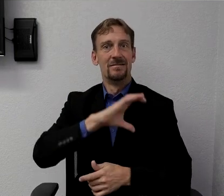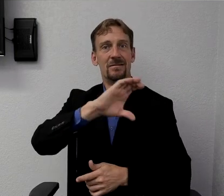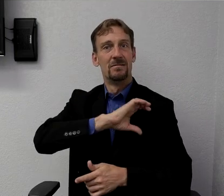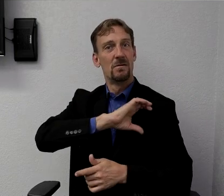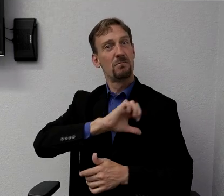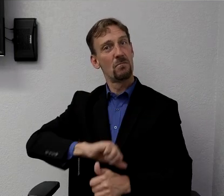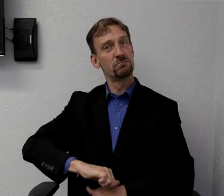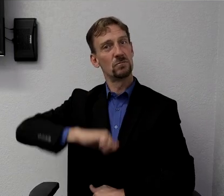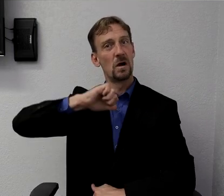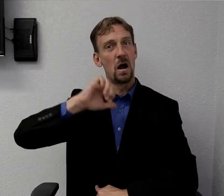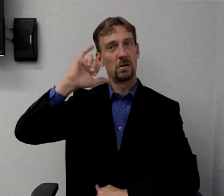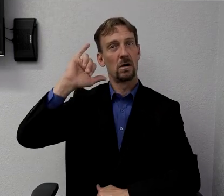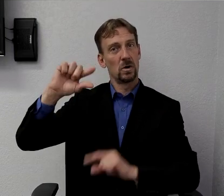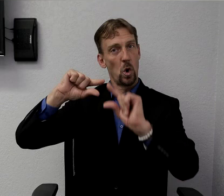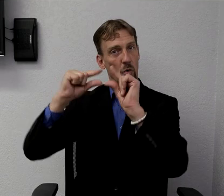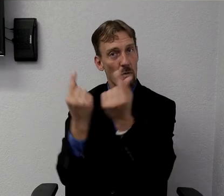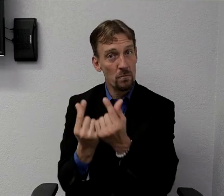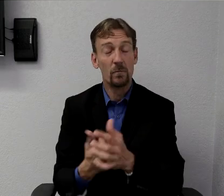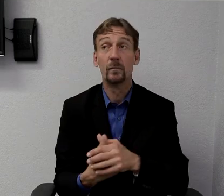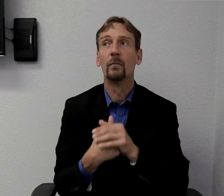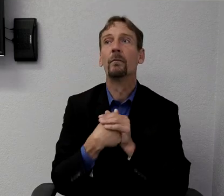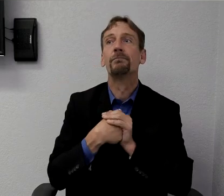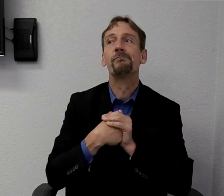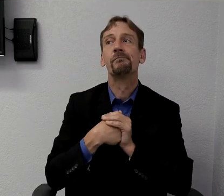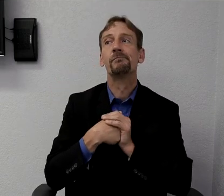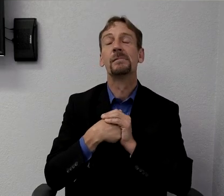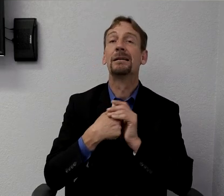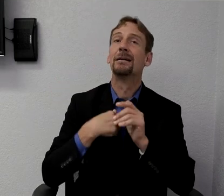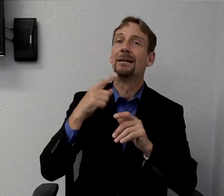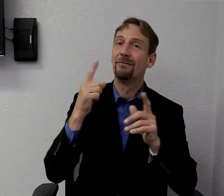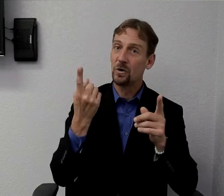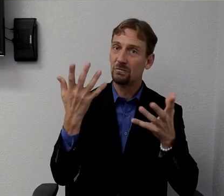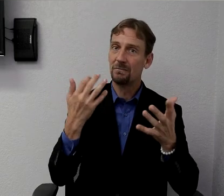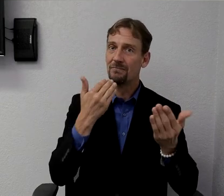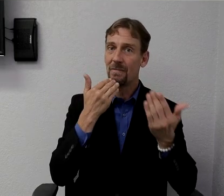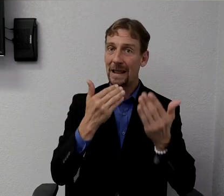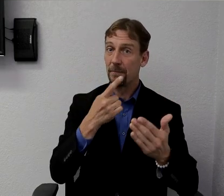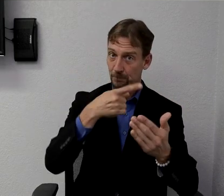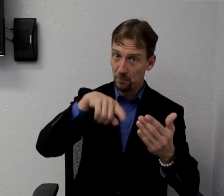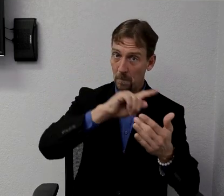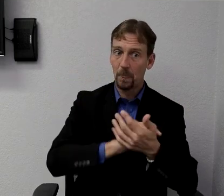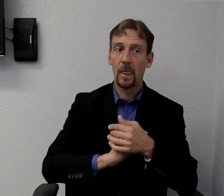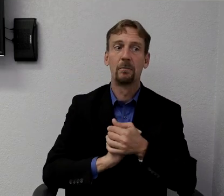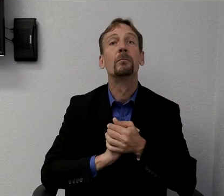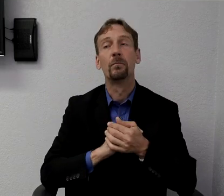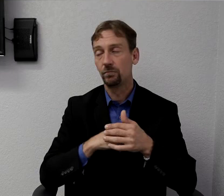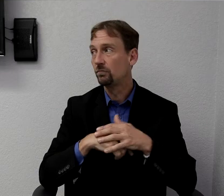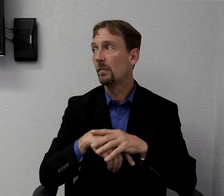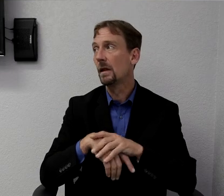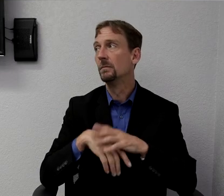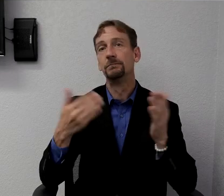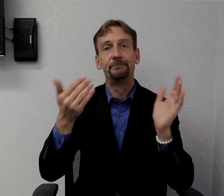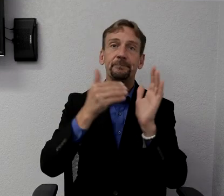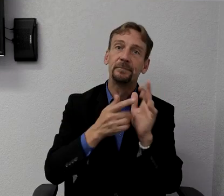organization. So first and foremost, I want to thank them. And then again, I'll